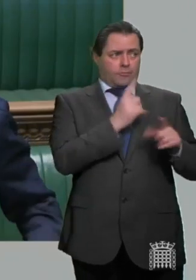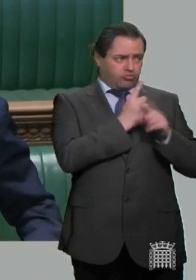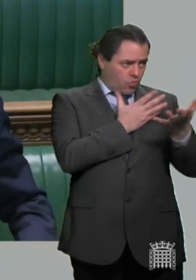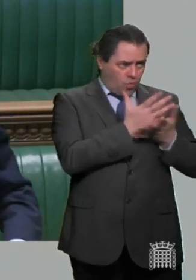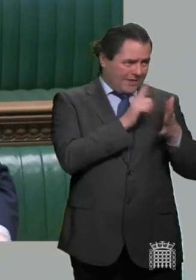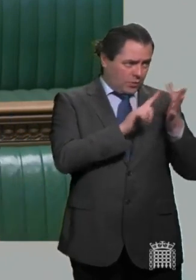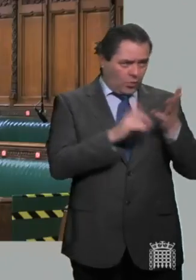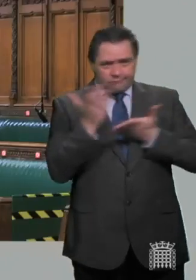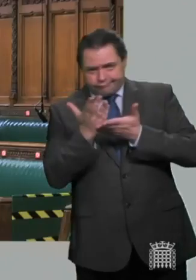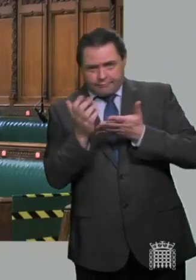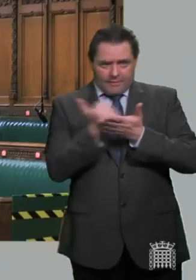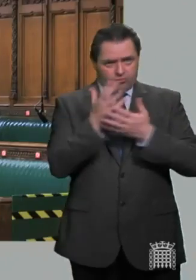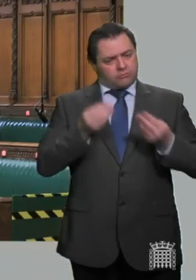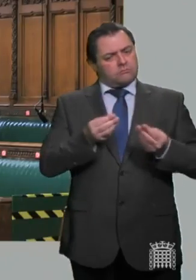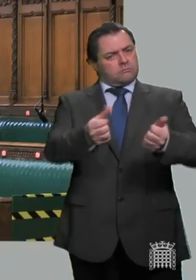this right.